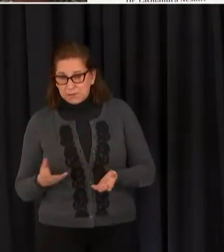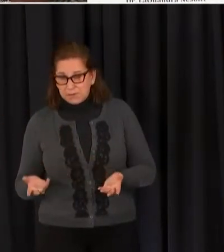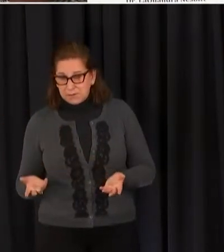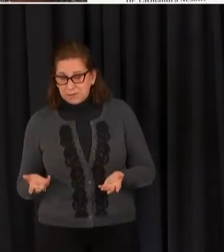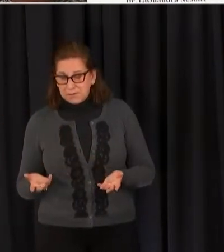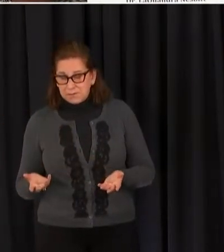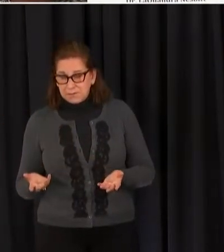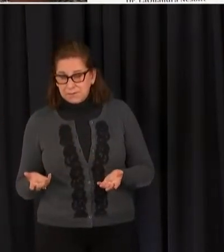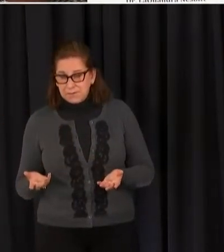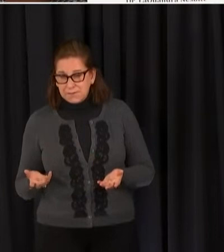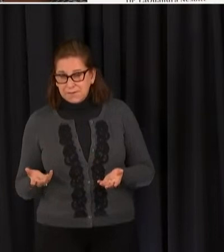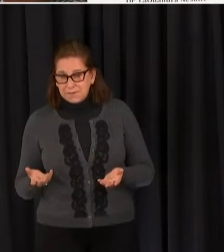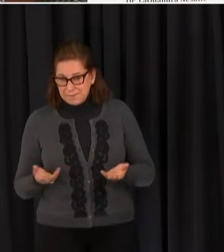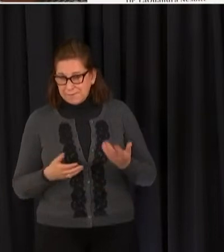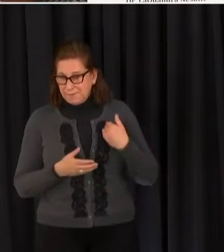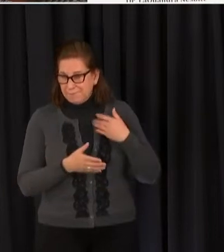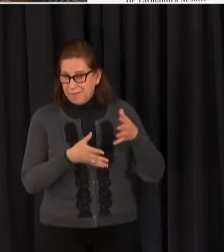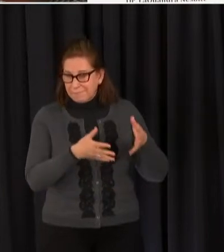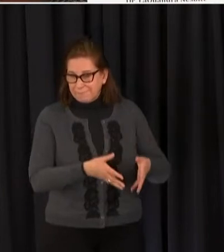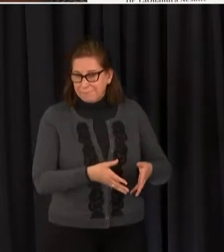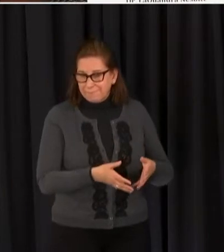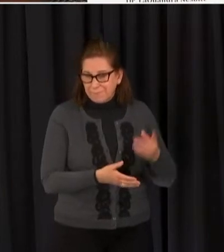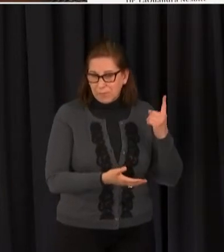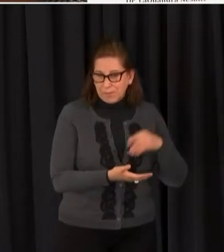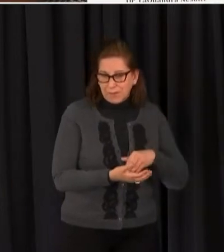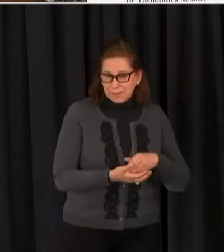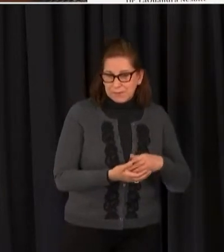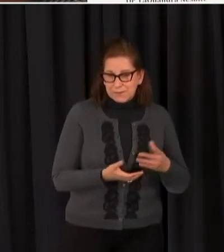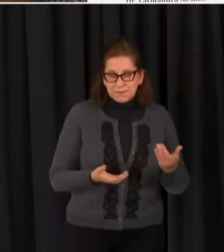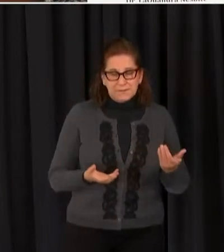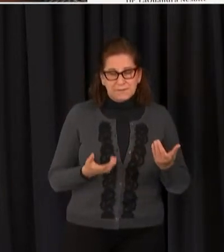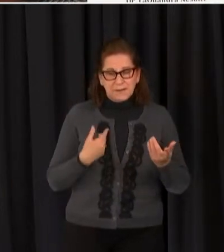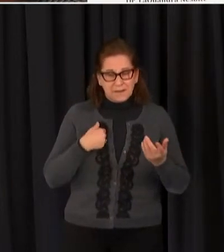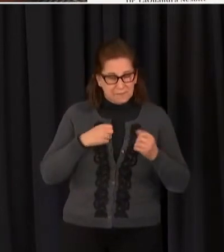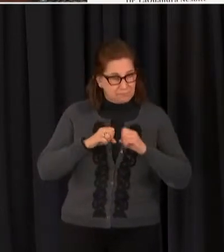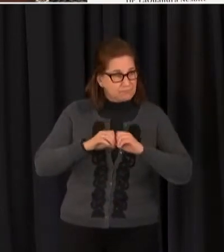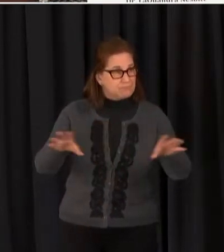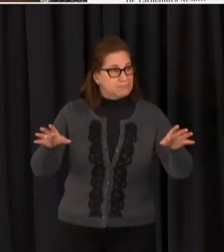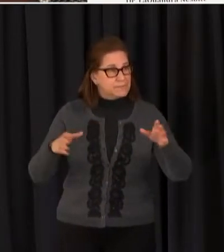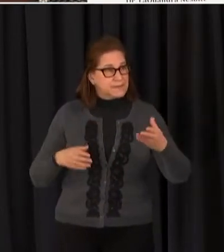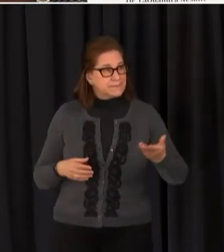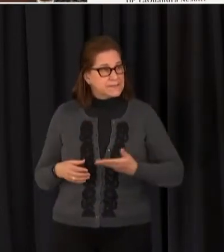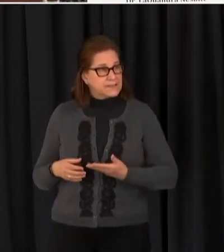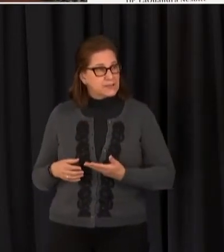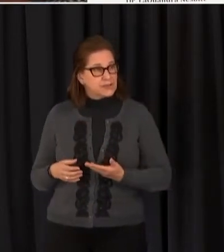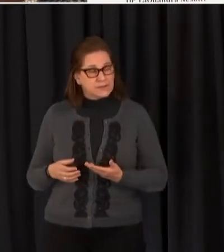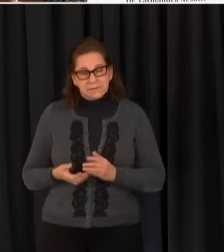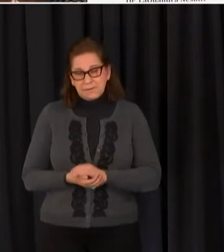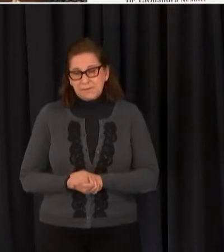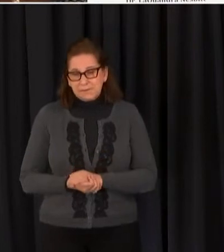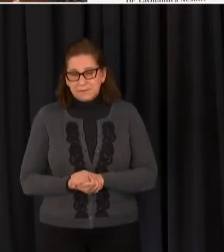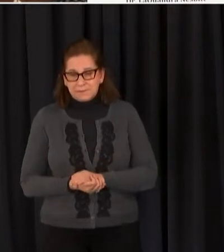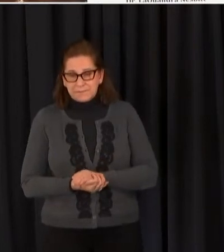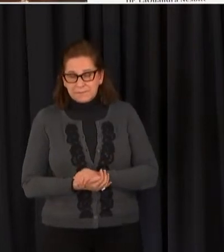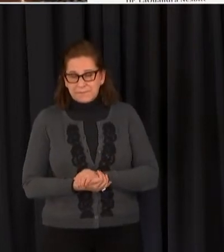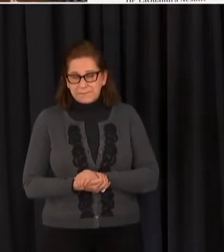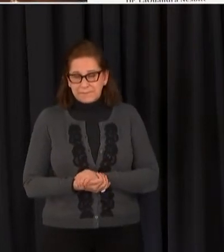receives an allocation of vaccine. We put that out in the portal. Then we give some to our healthcare system. So all